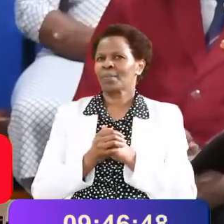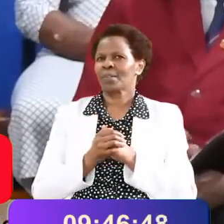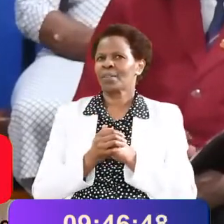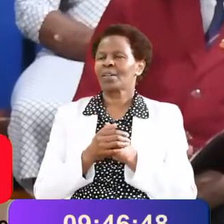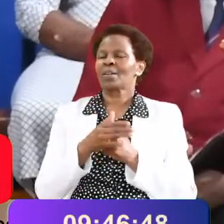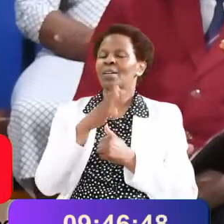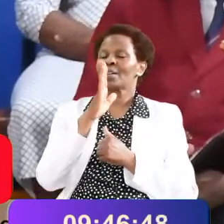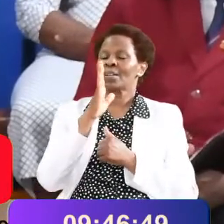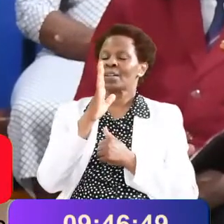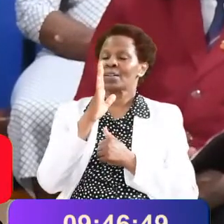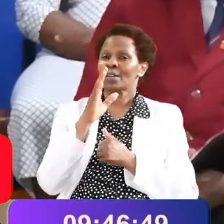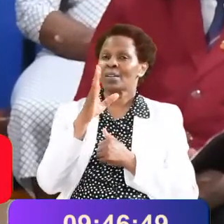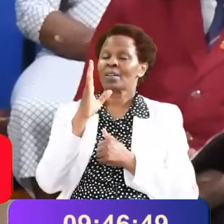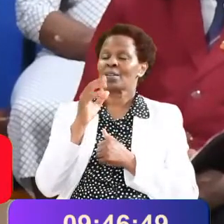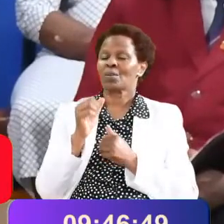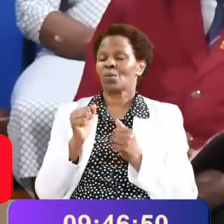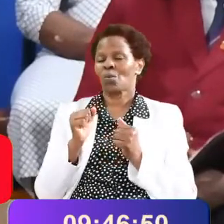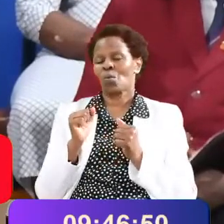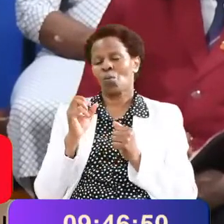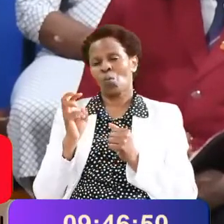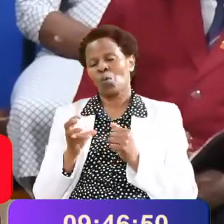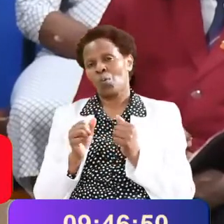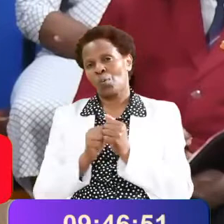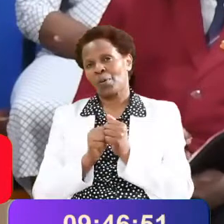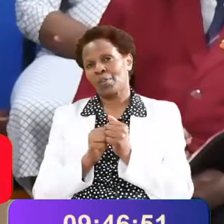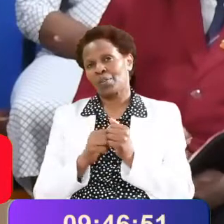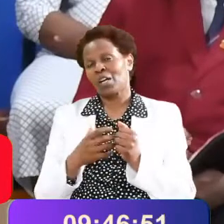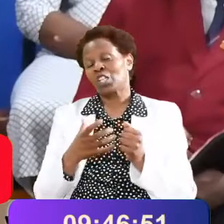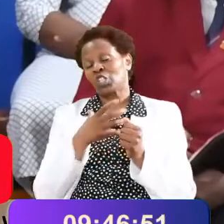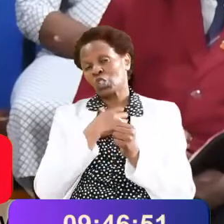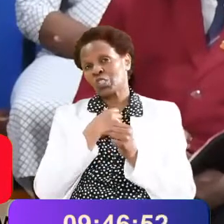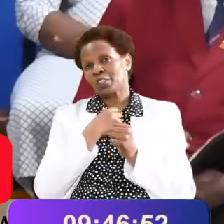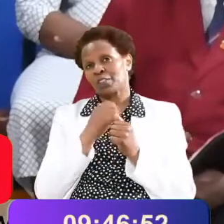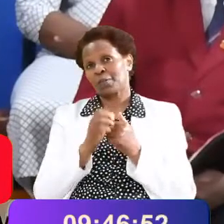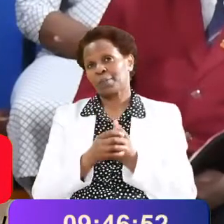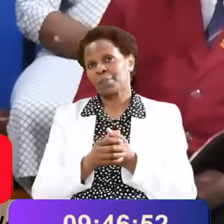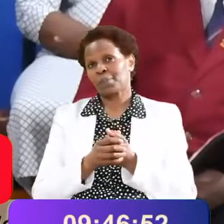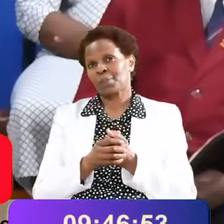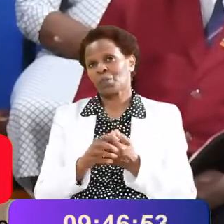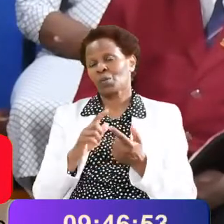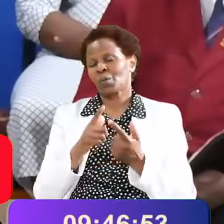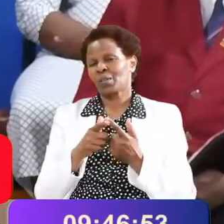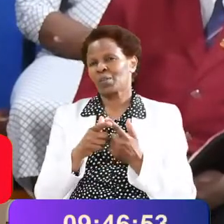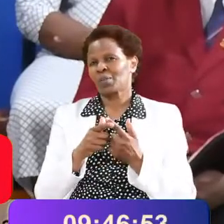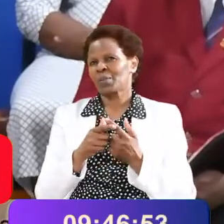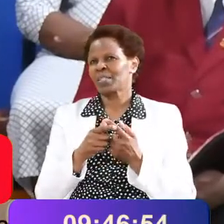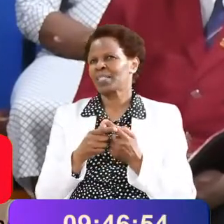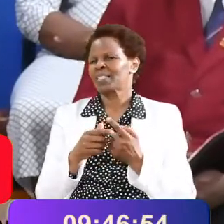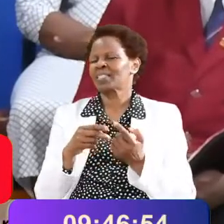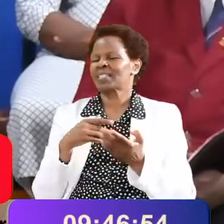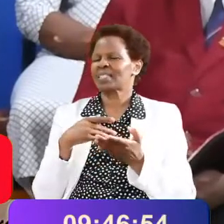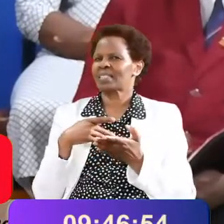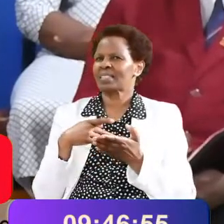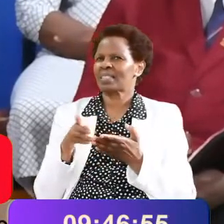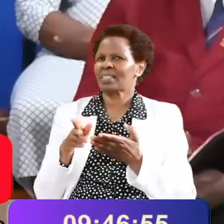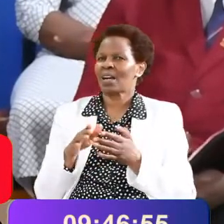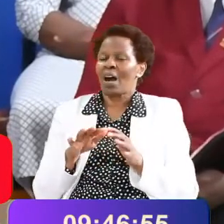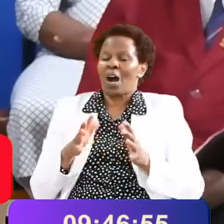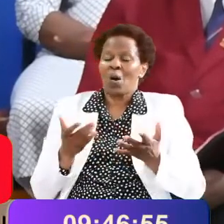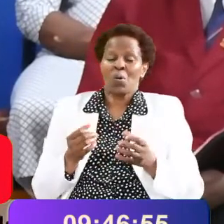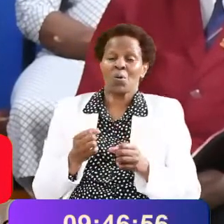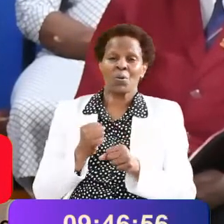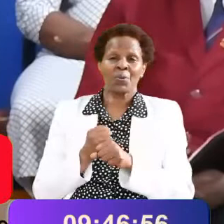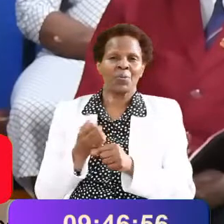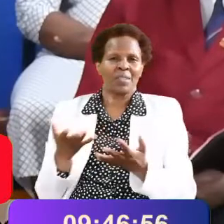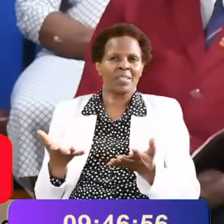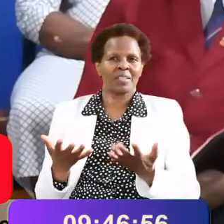was with Joseph. Seven times God was with Joseph. When he was tempted, he said, how can I do such a thing